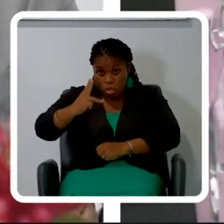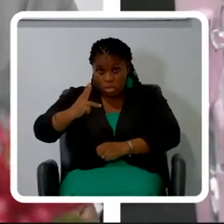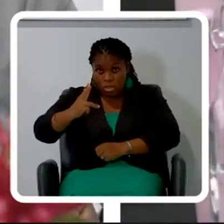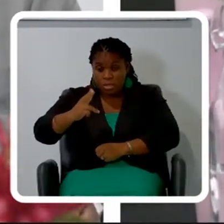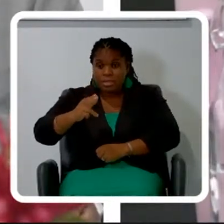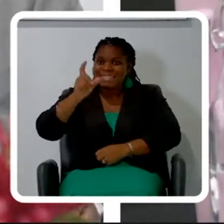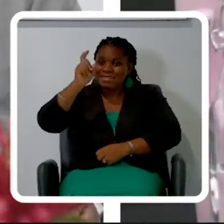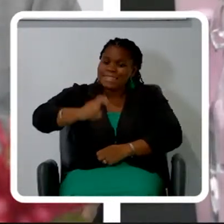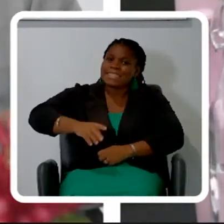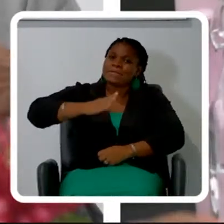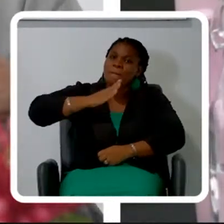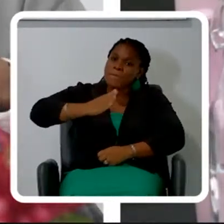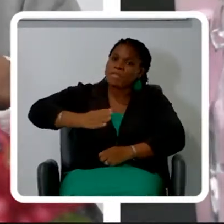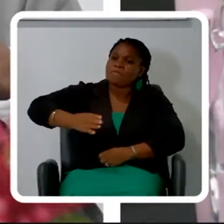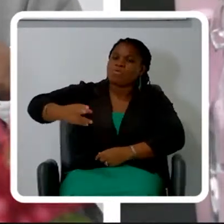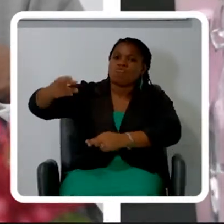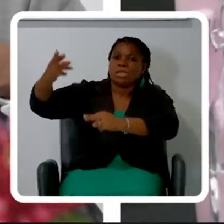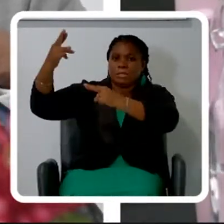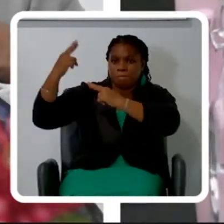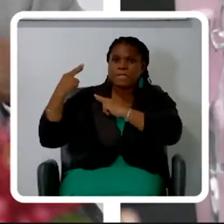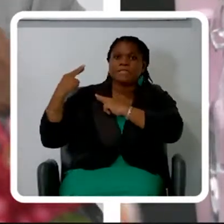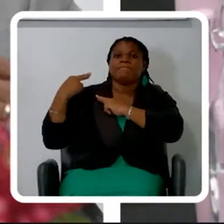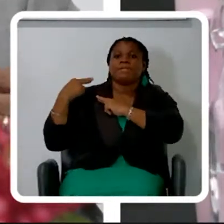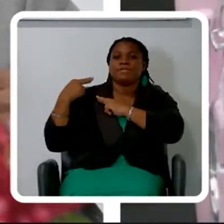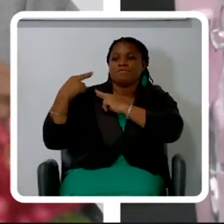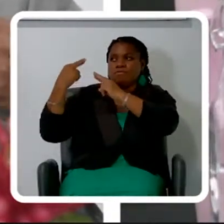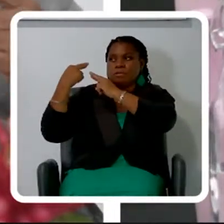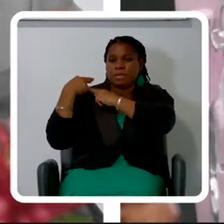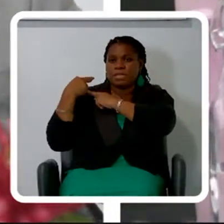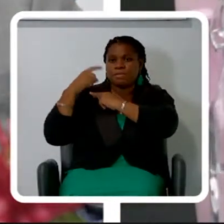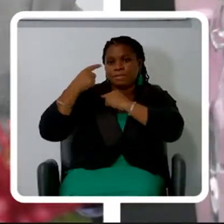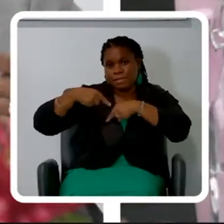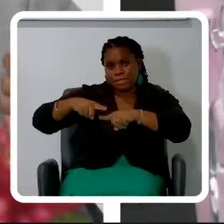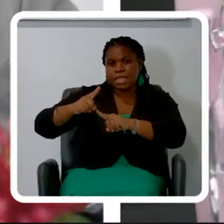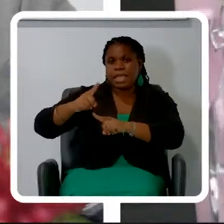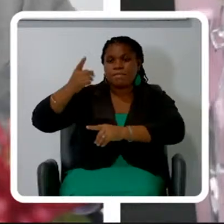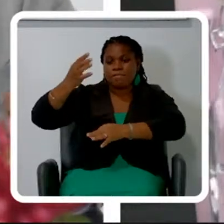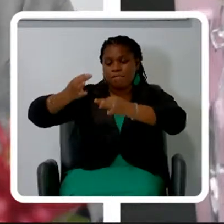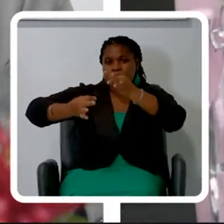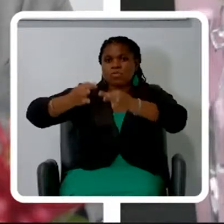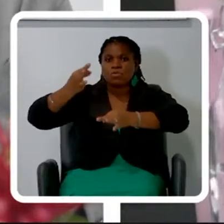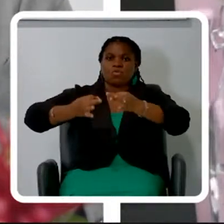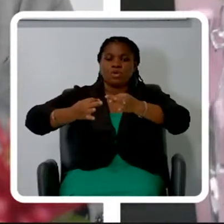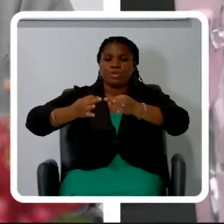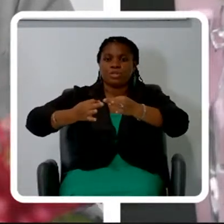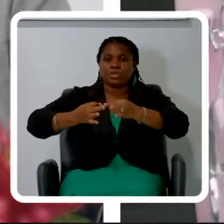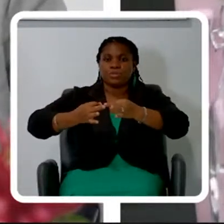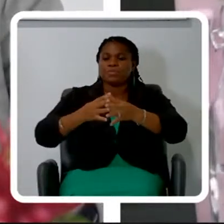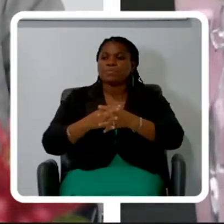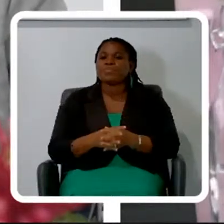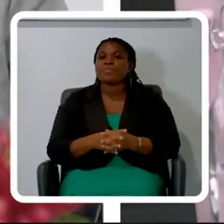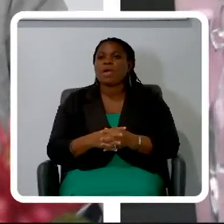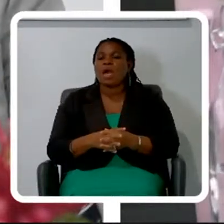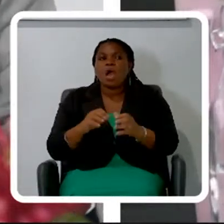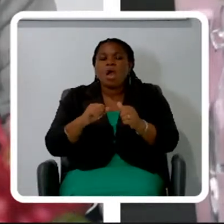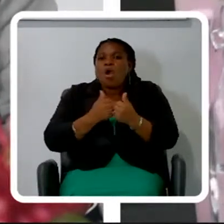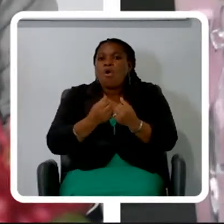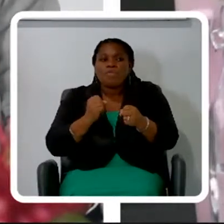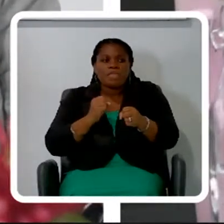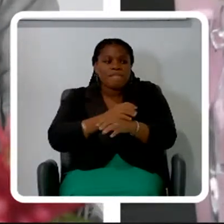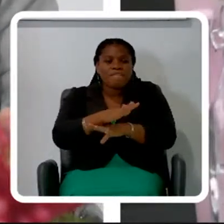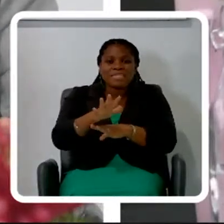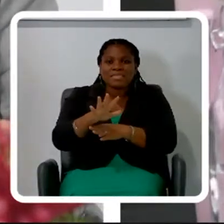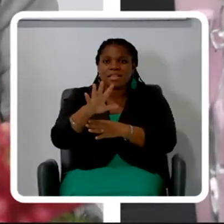nothing else is working when it comes to what is happening with the supply of guns across the world, how they're affecting Latin